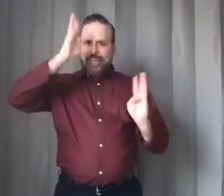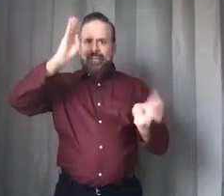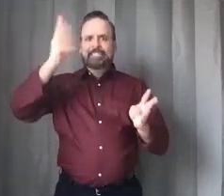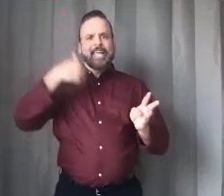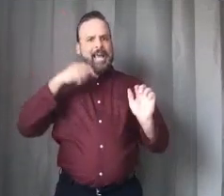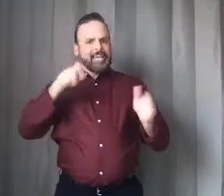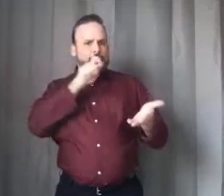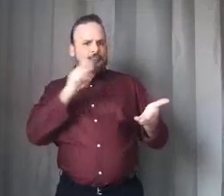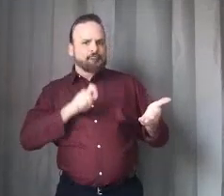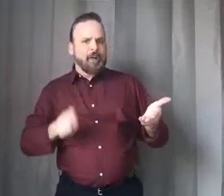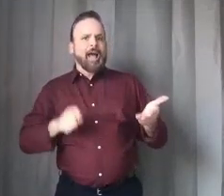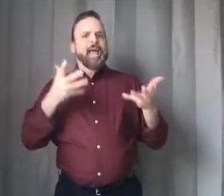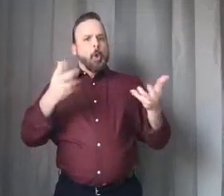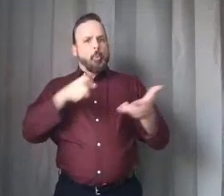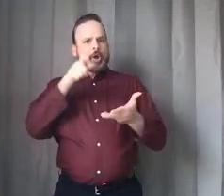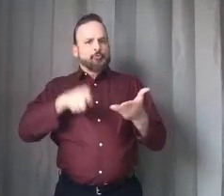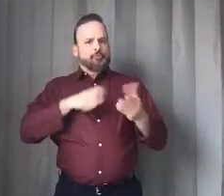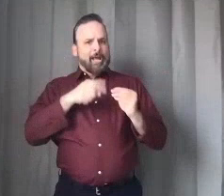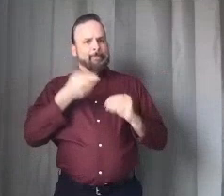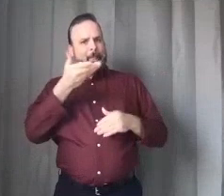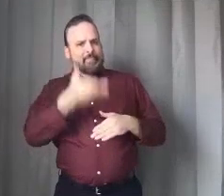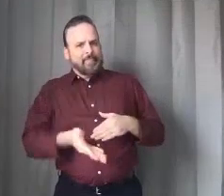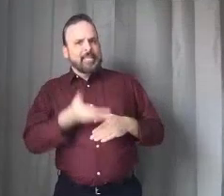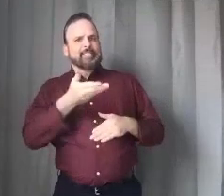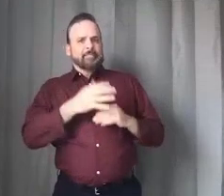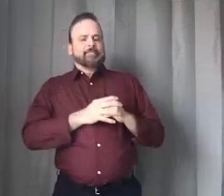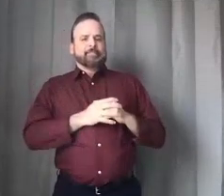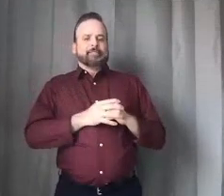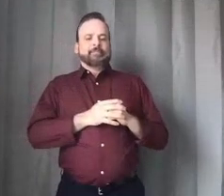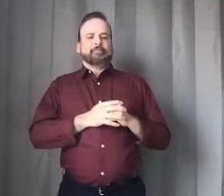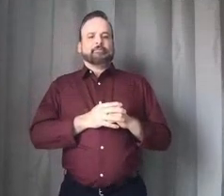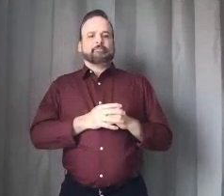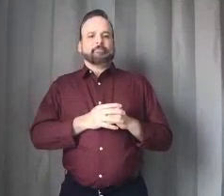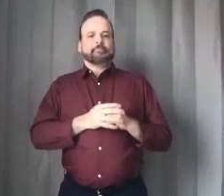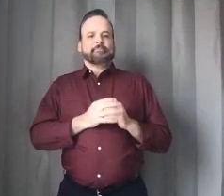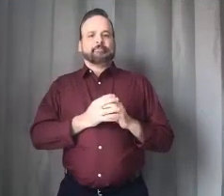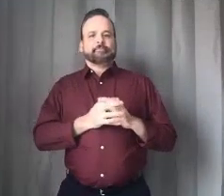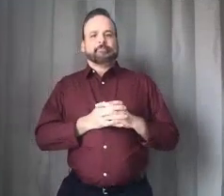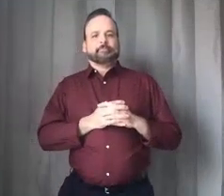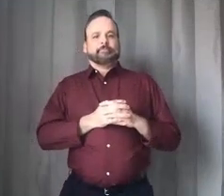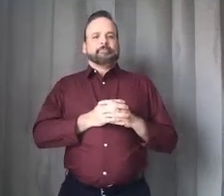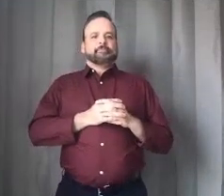write and that I want to write about. Yeah.